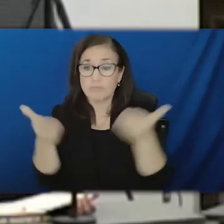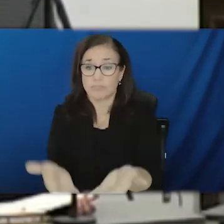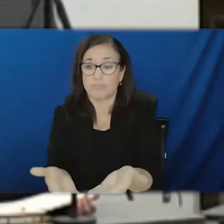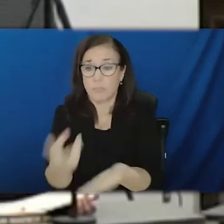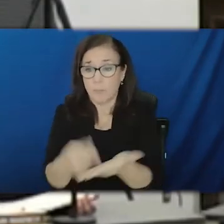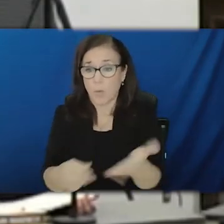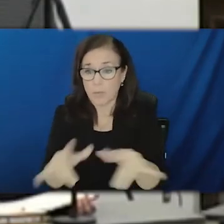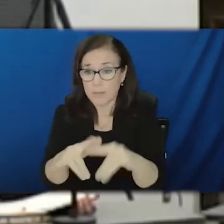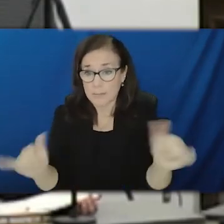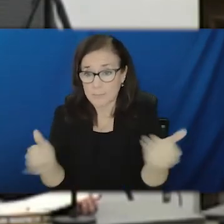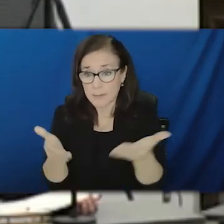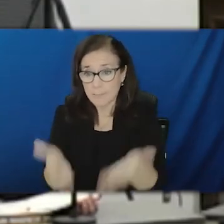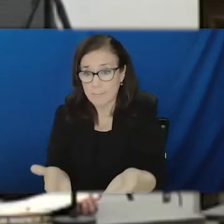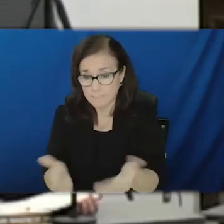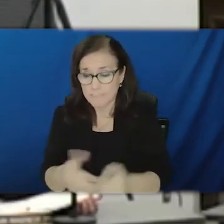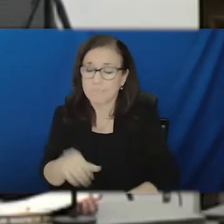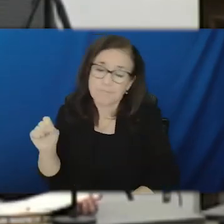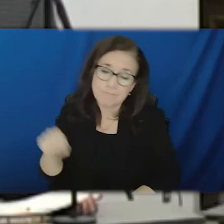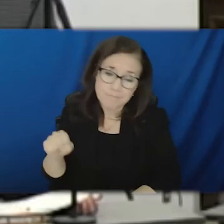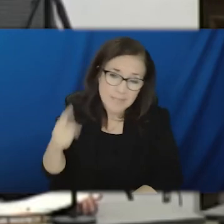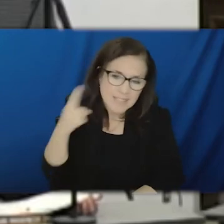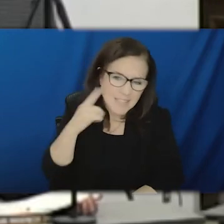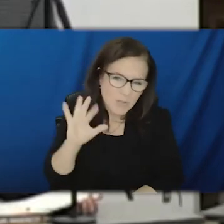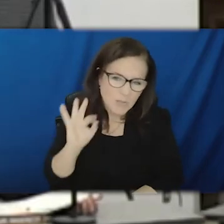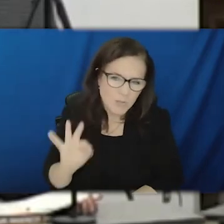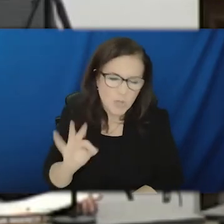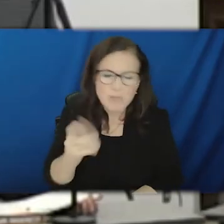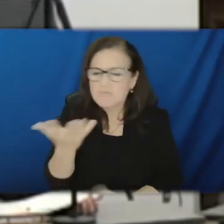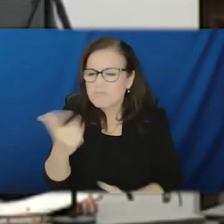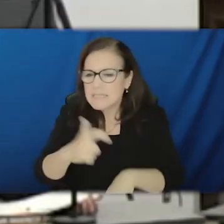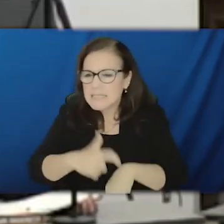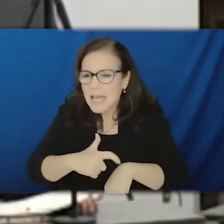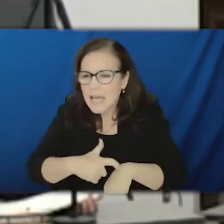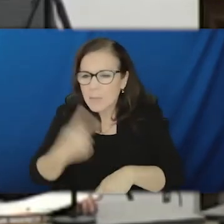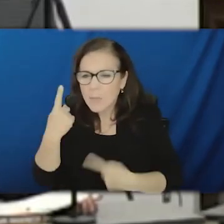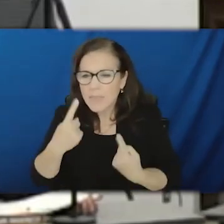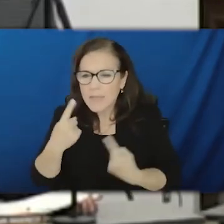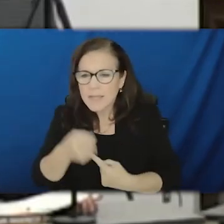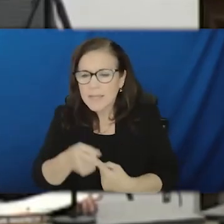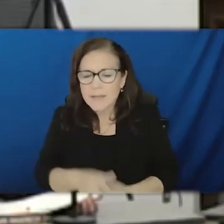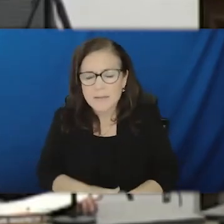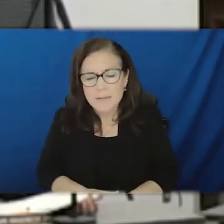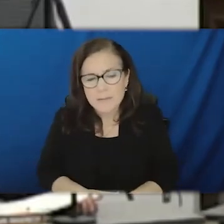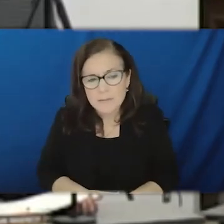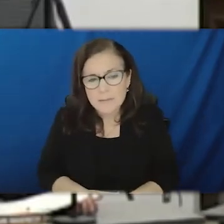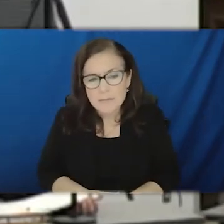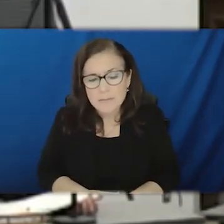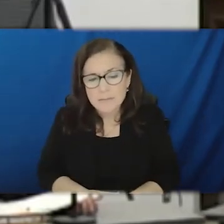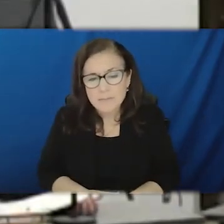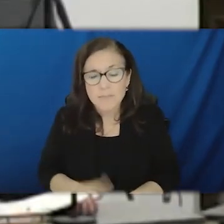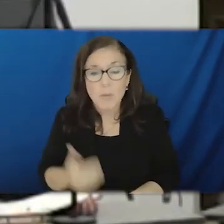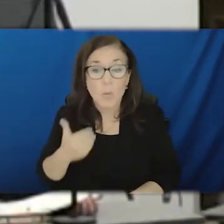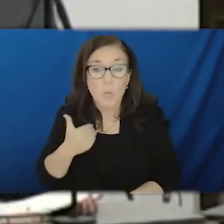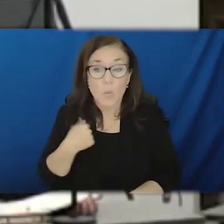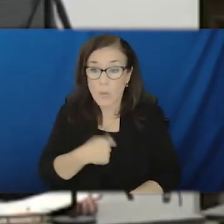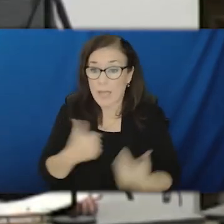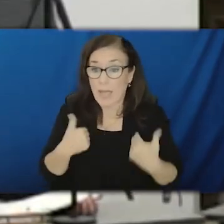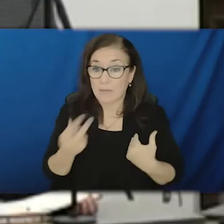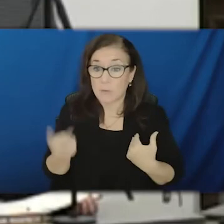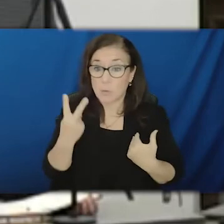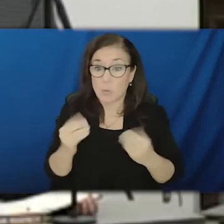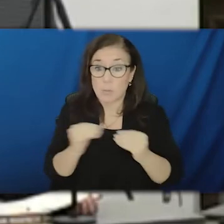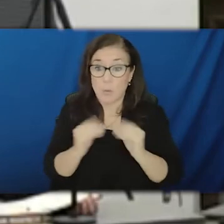package. Sounds great. Do you have a sort of a time frame for that? We have 2 more meetings, and so